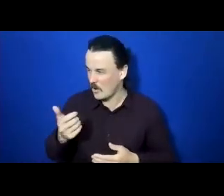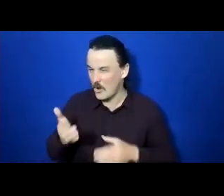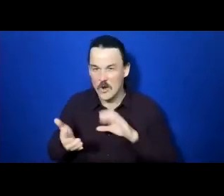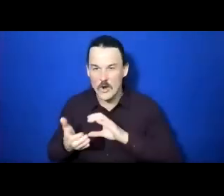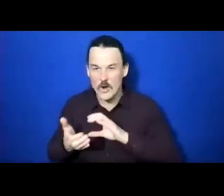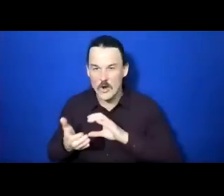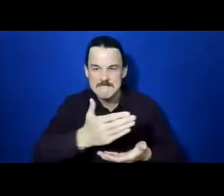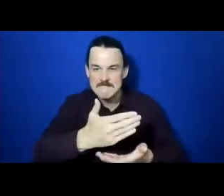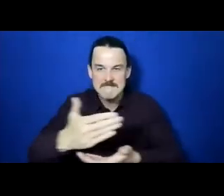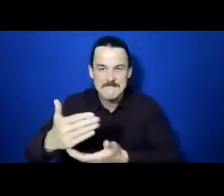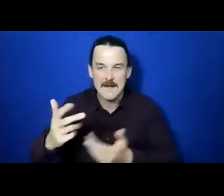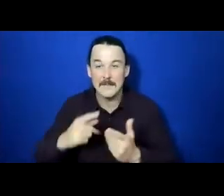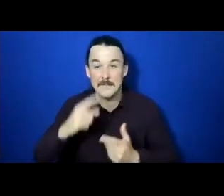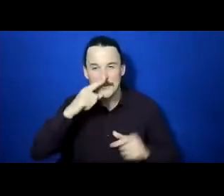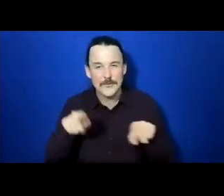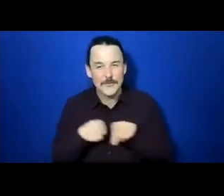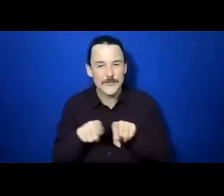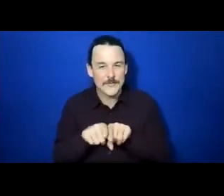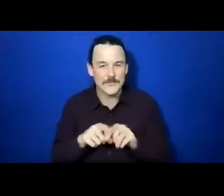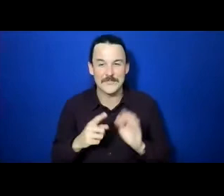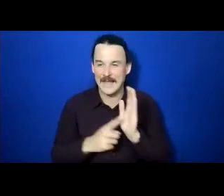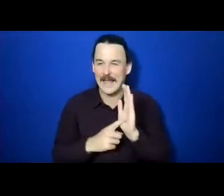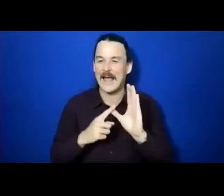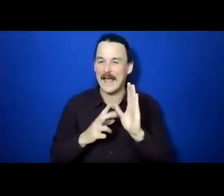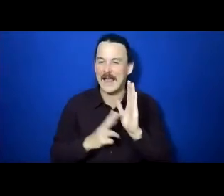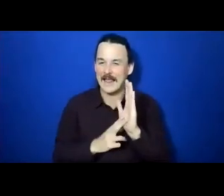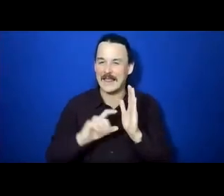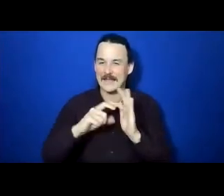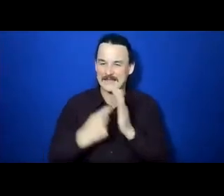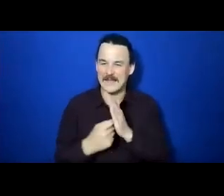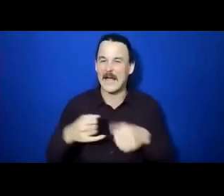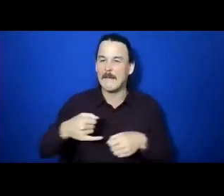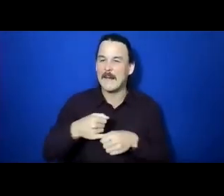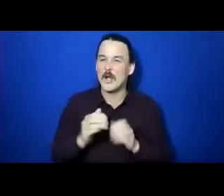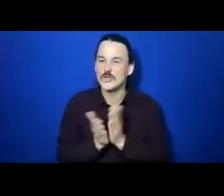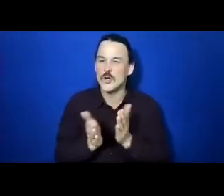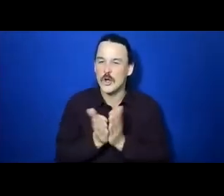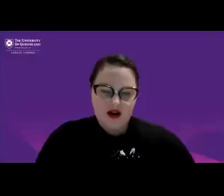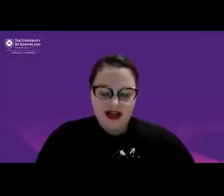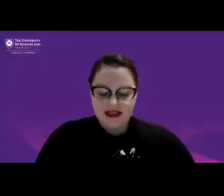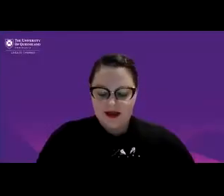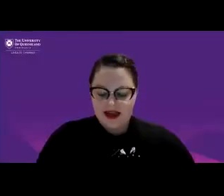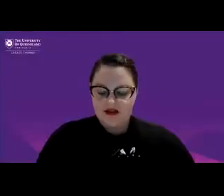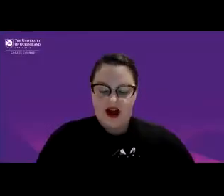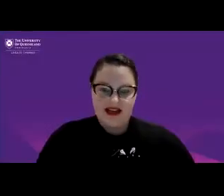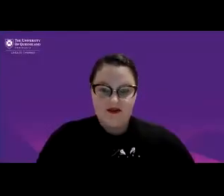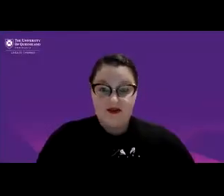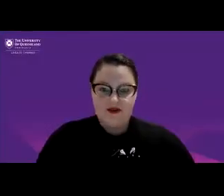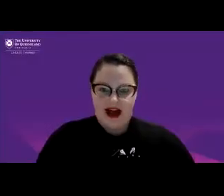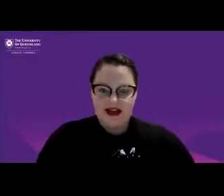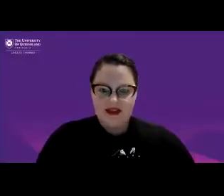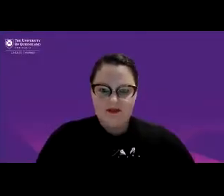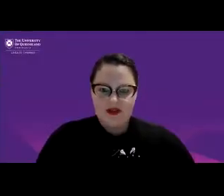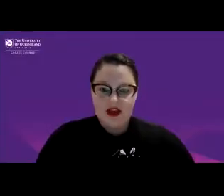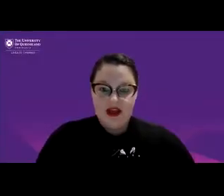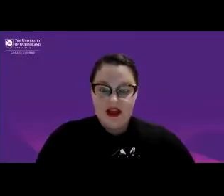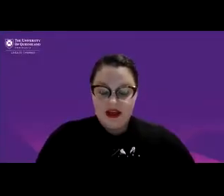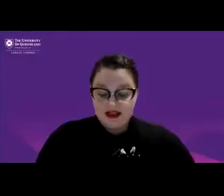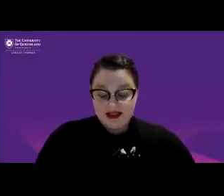medical journal, noticed this increase in concern and published an article trying to make light of the